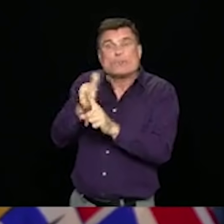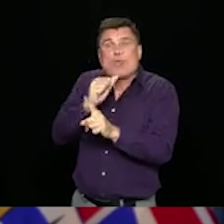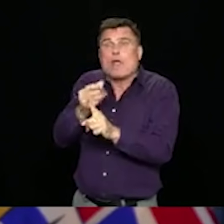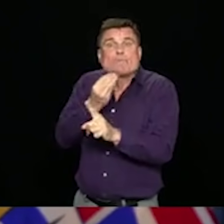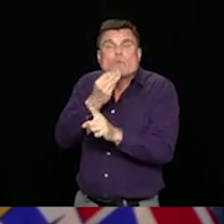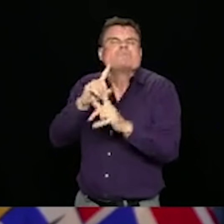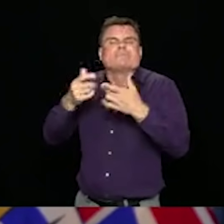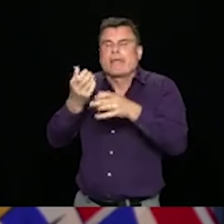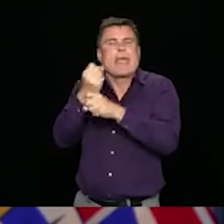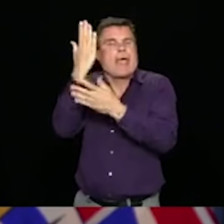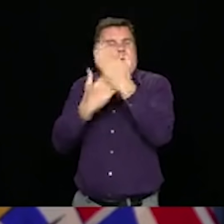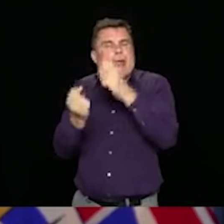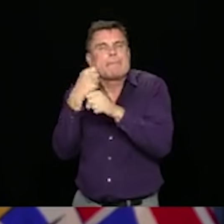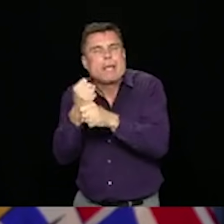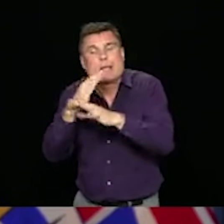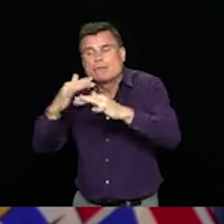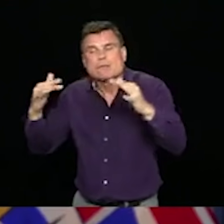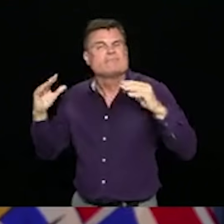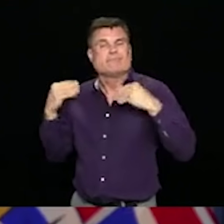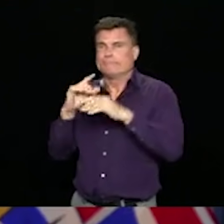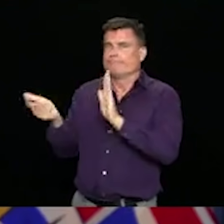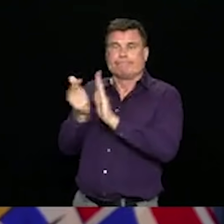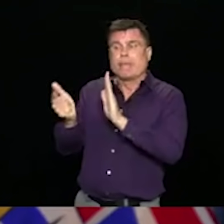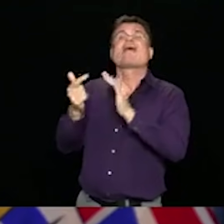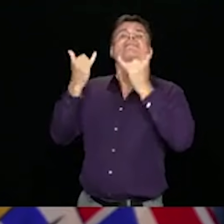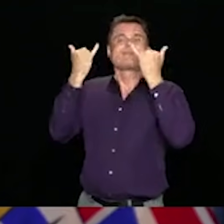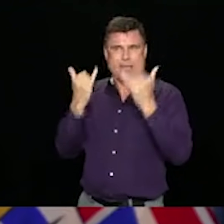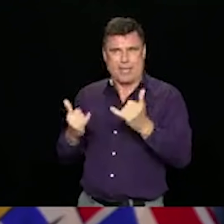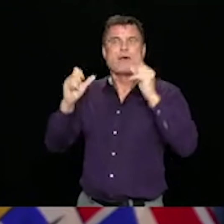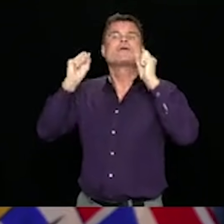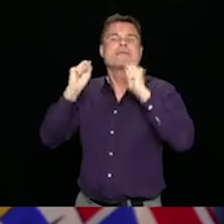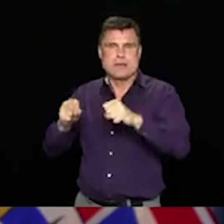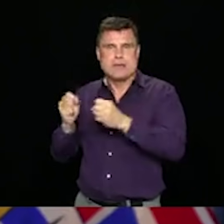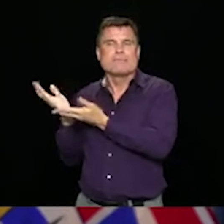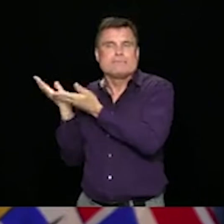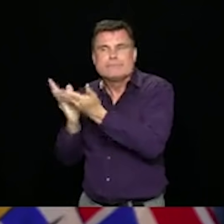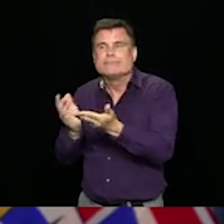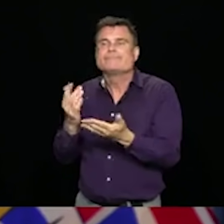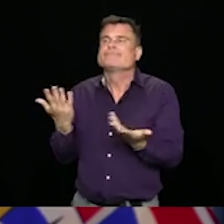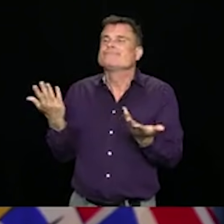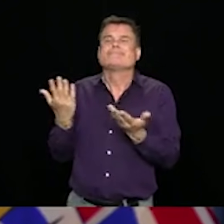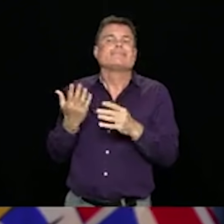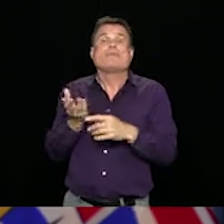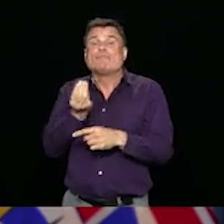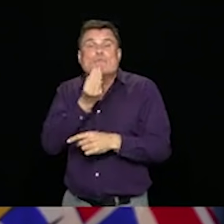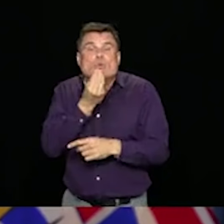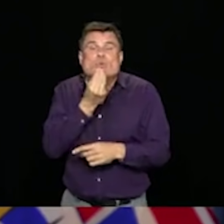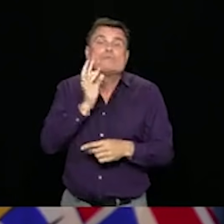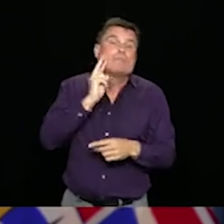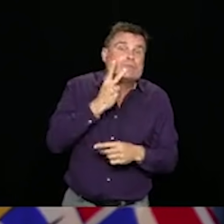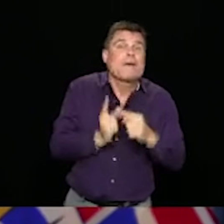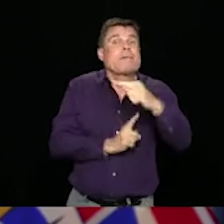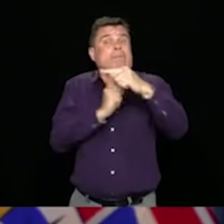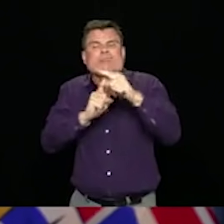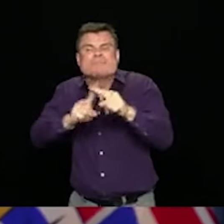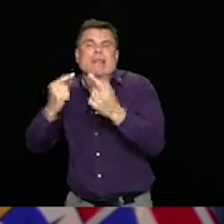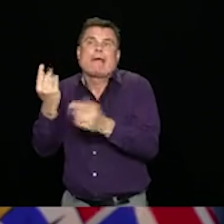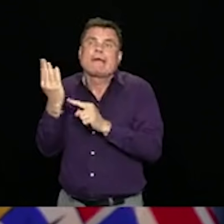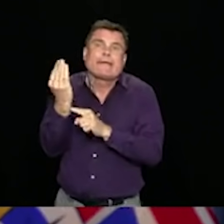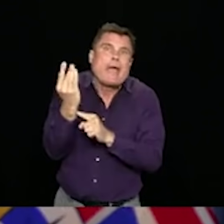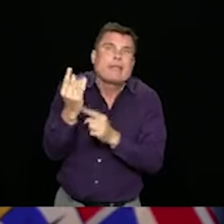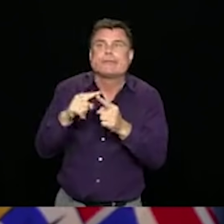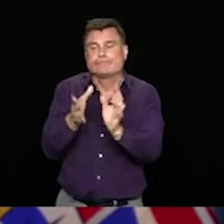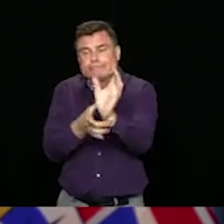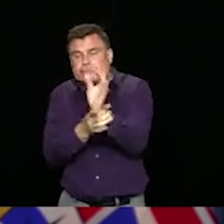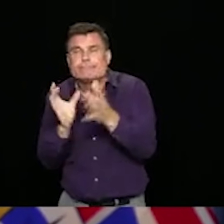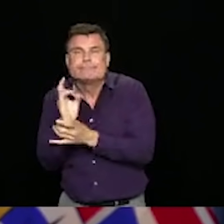with our opening up of retail stores, it's appropriate that we now are able to have non-food items at our farmers markets. As well, eating at